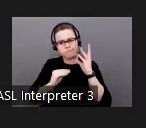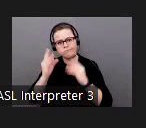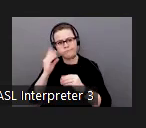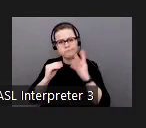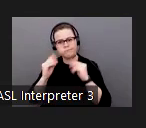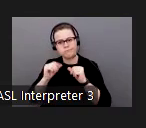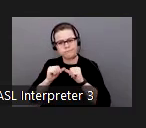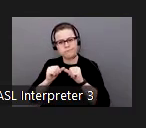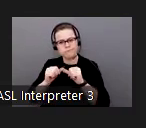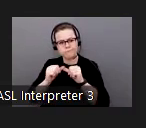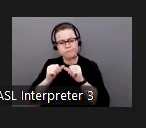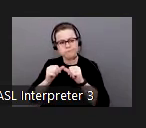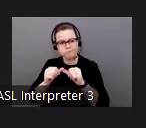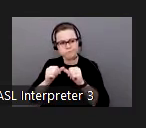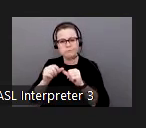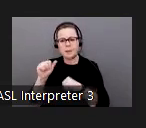of their lifetime.